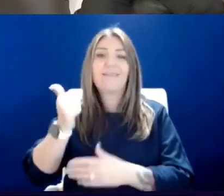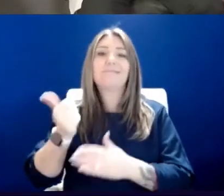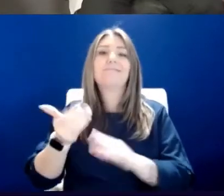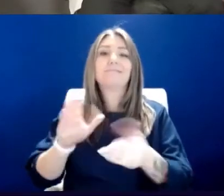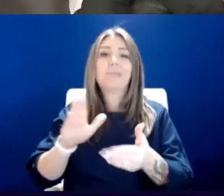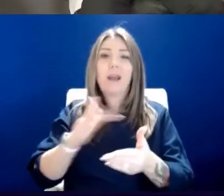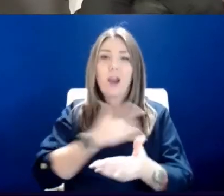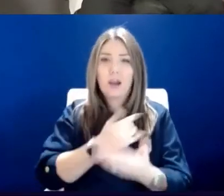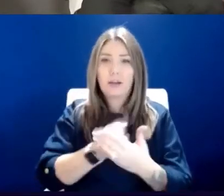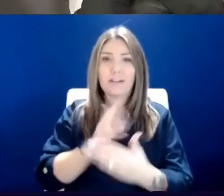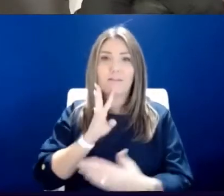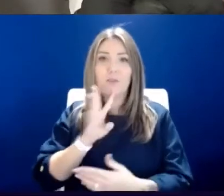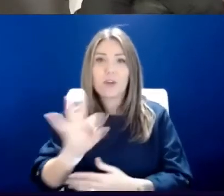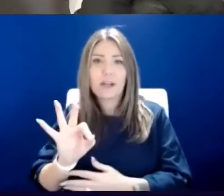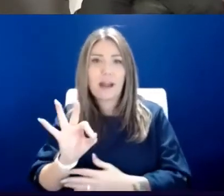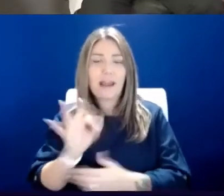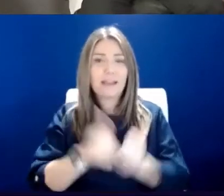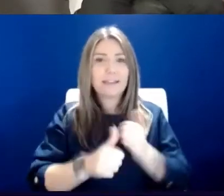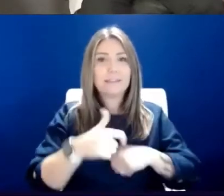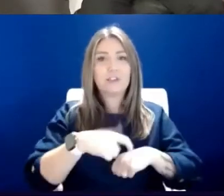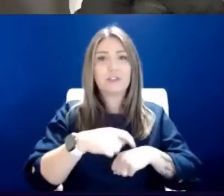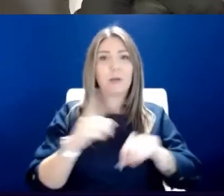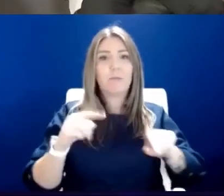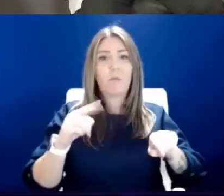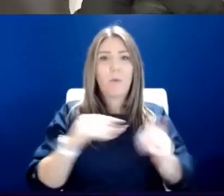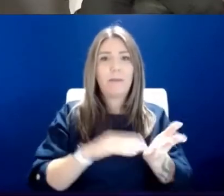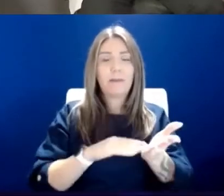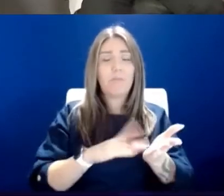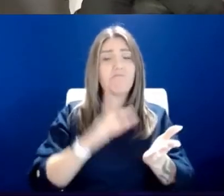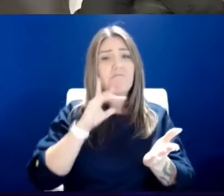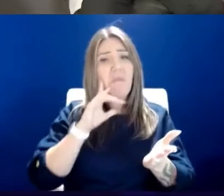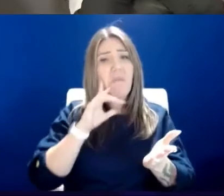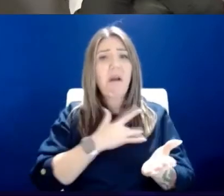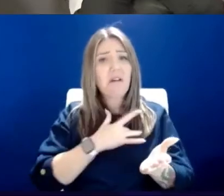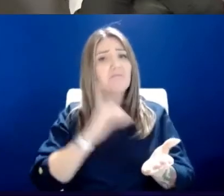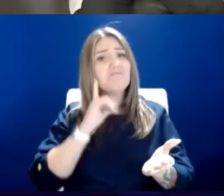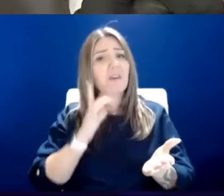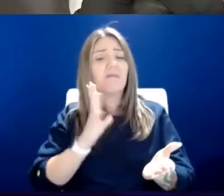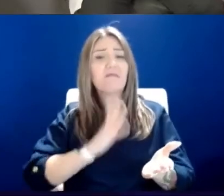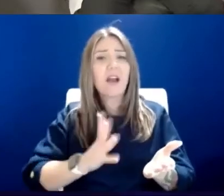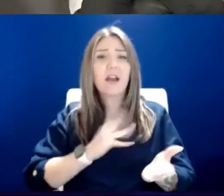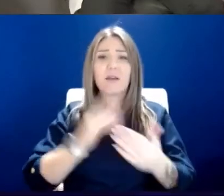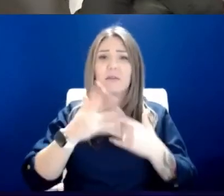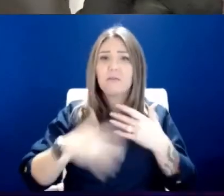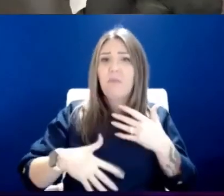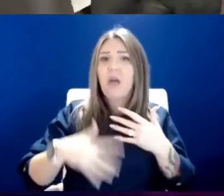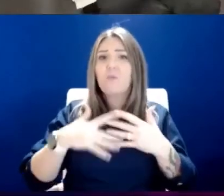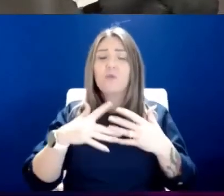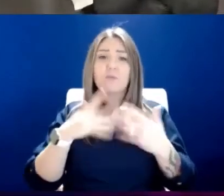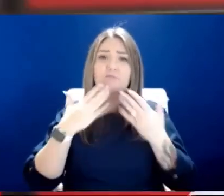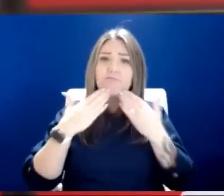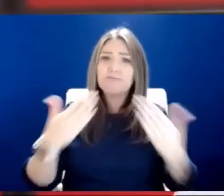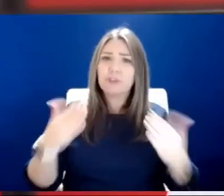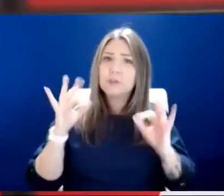I go to the doctor, they tell me my heart sounds fine and my blood work is good. Is there anything else I need to check?